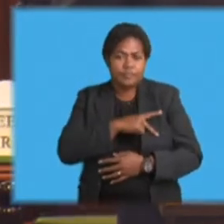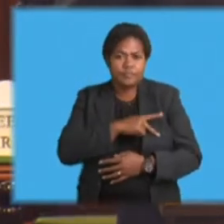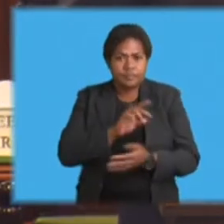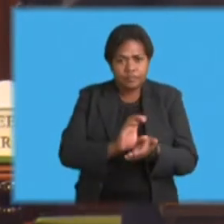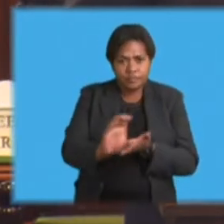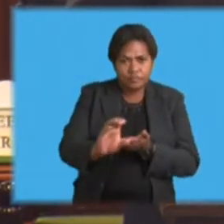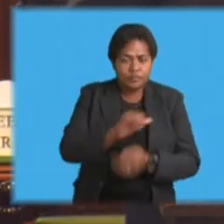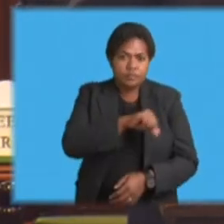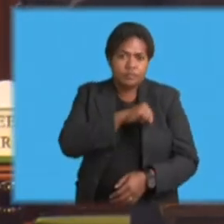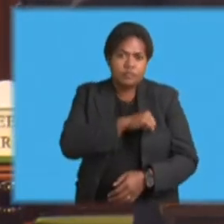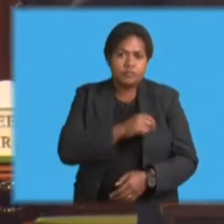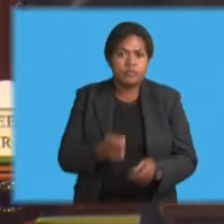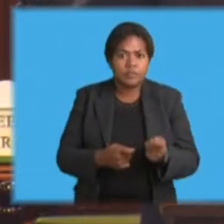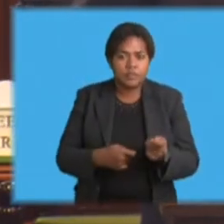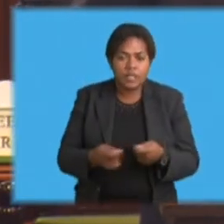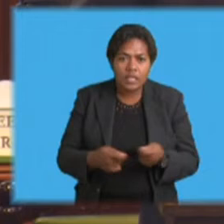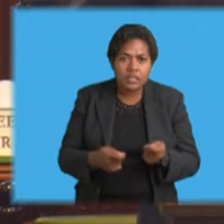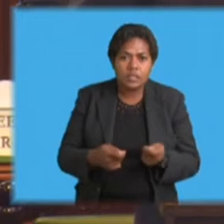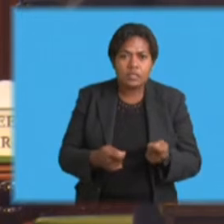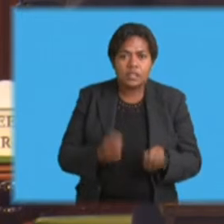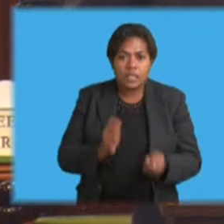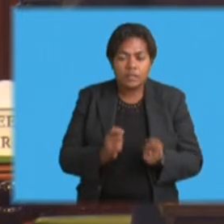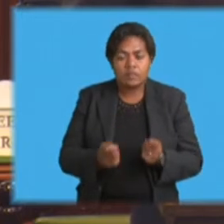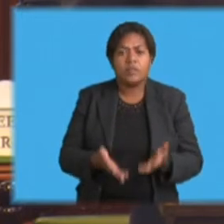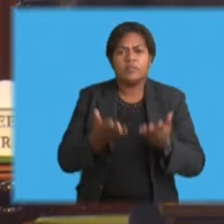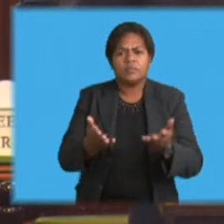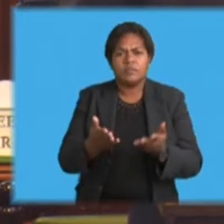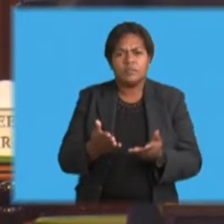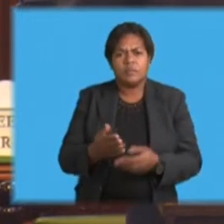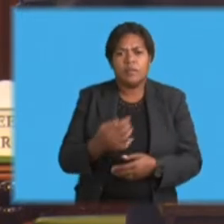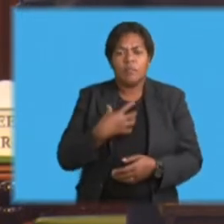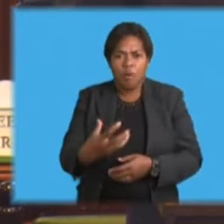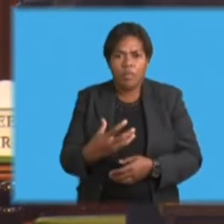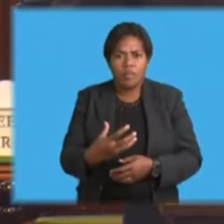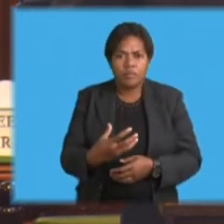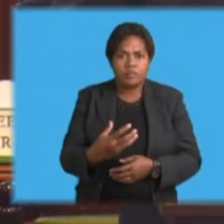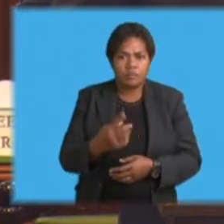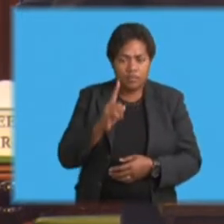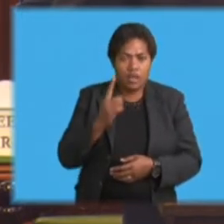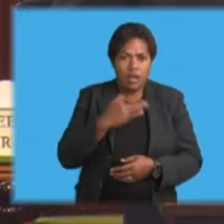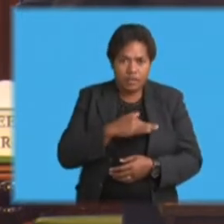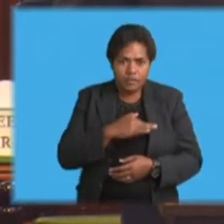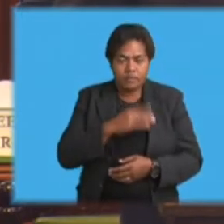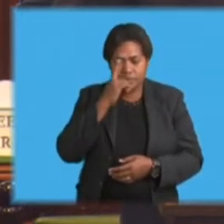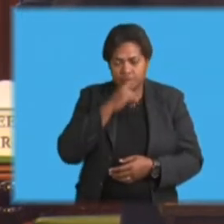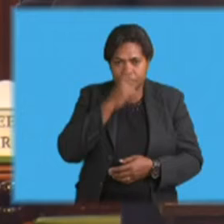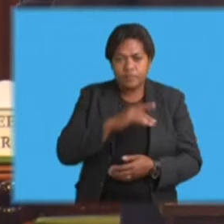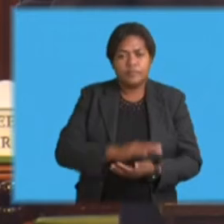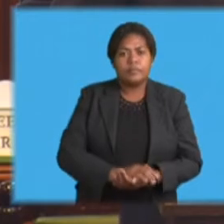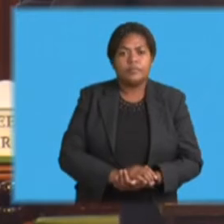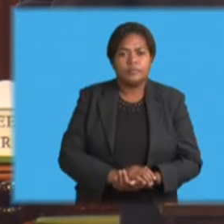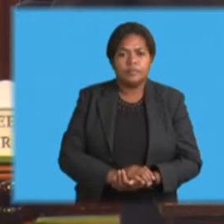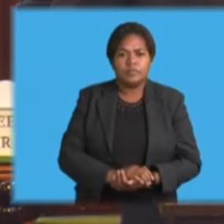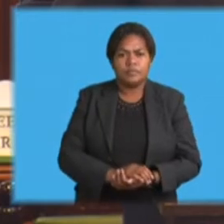were given for more than 1,000, almost 1,500 clients. People that register with the National Employment Center